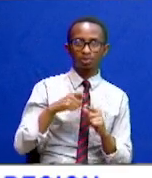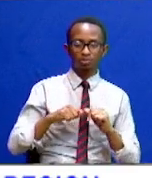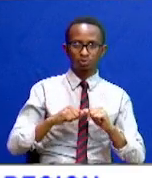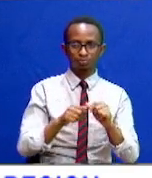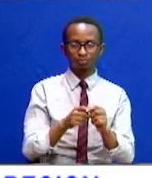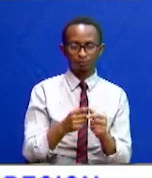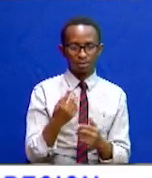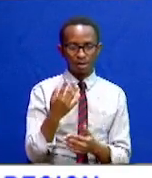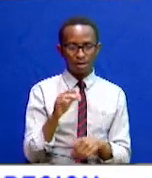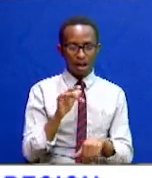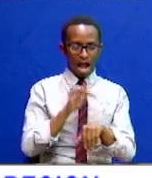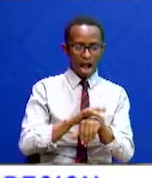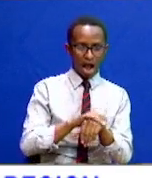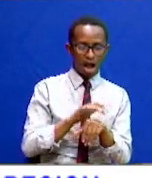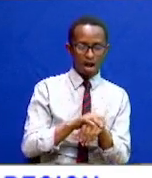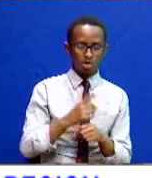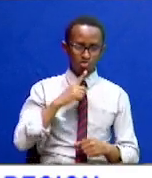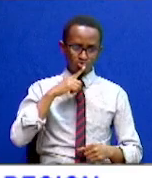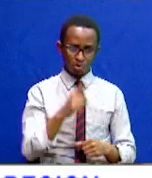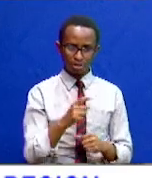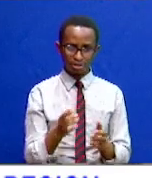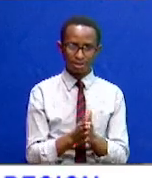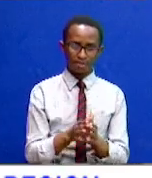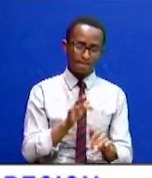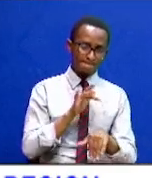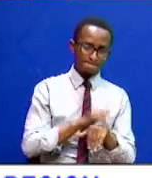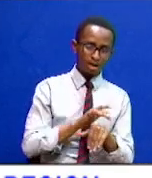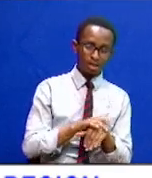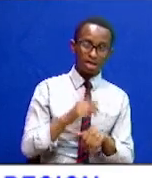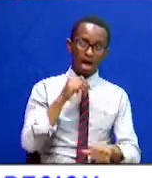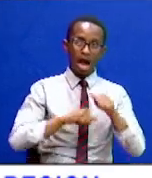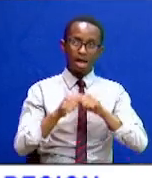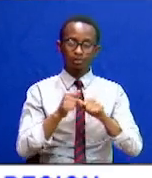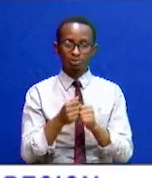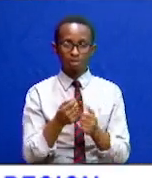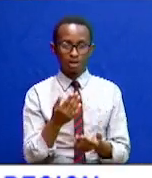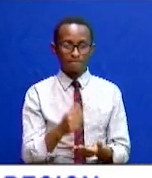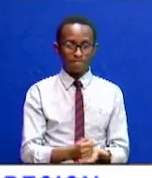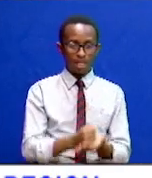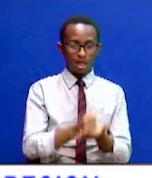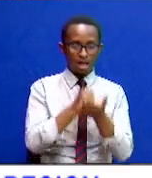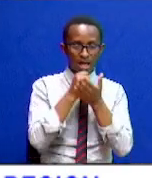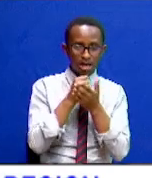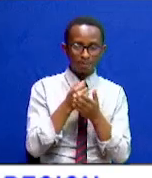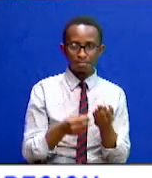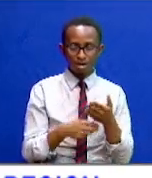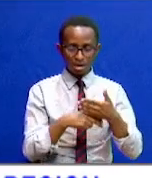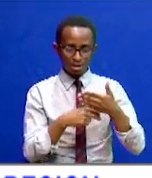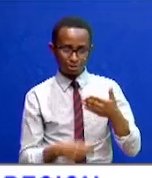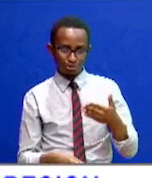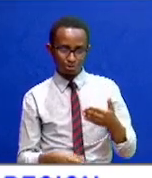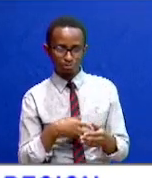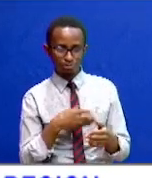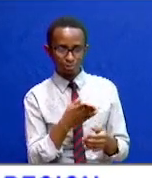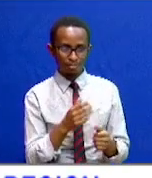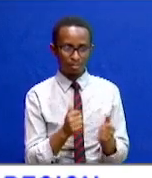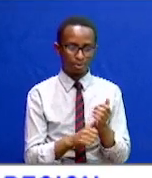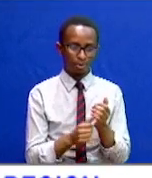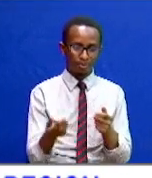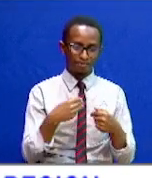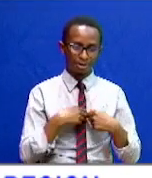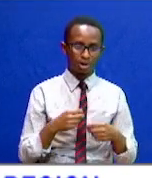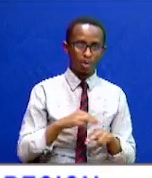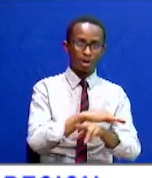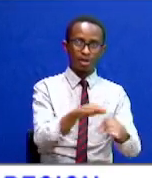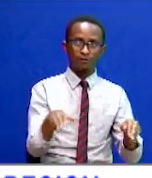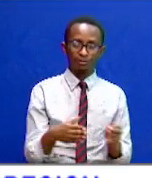warning and early action will help reduce the use of chemicals, which most of the time has a ripple effect to the environment. So what we try to do with